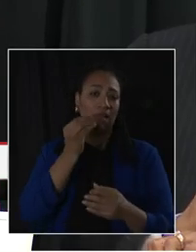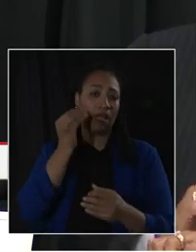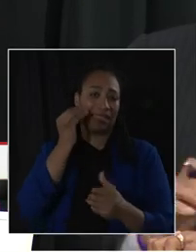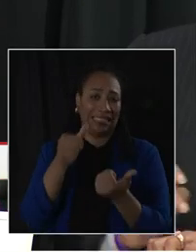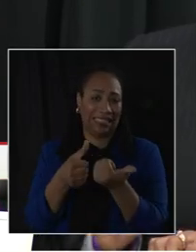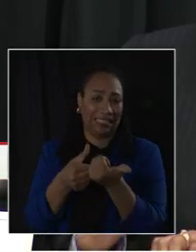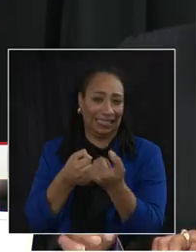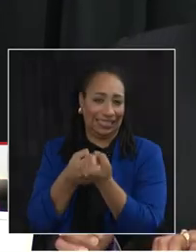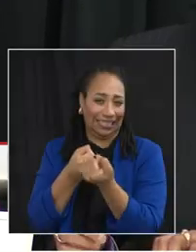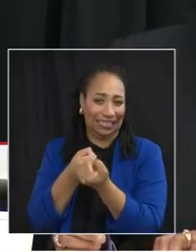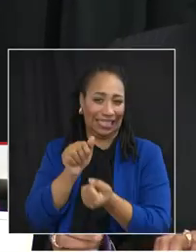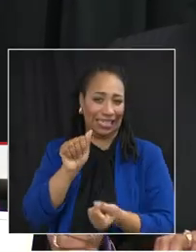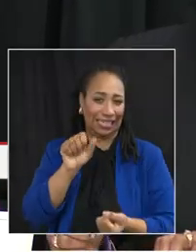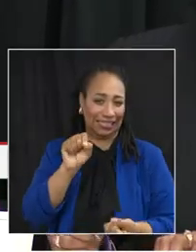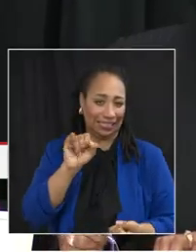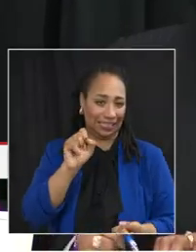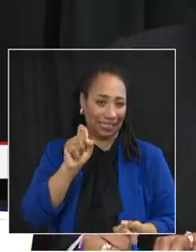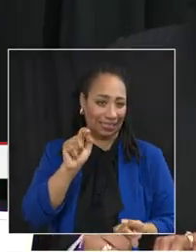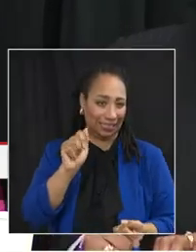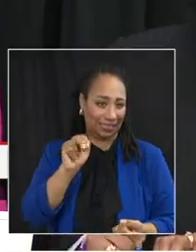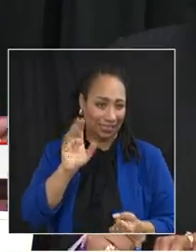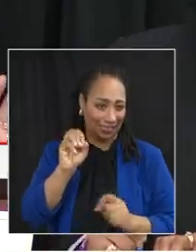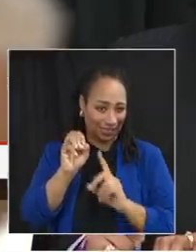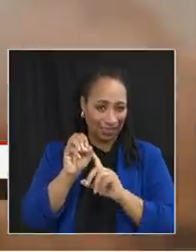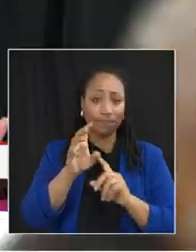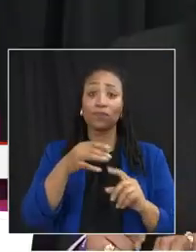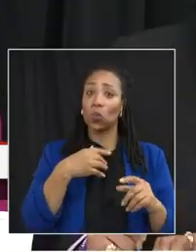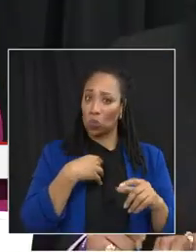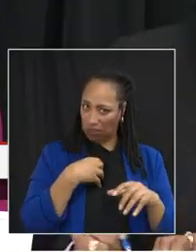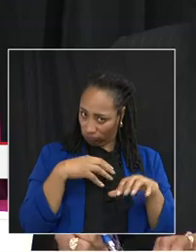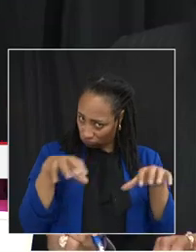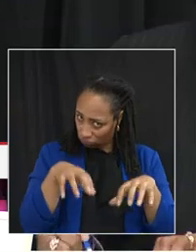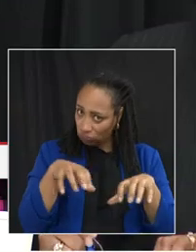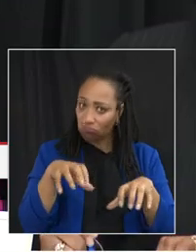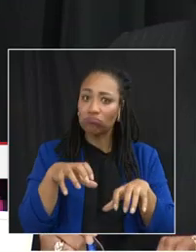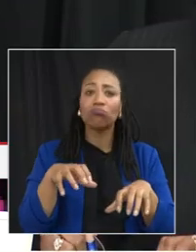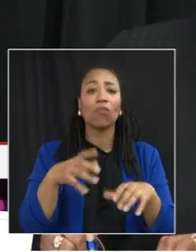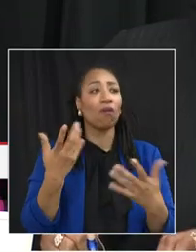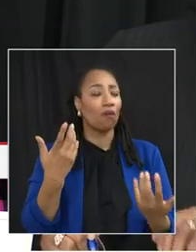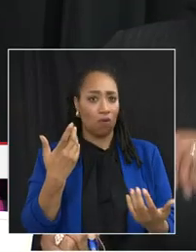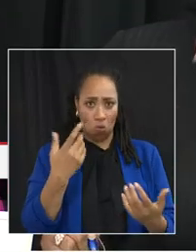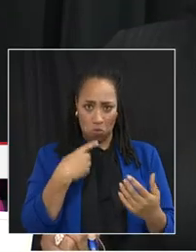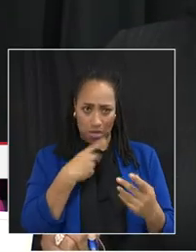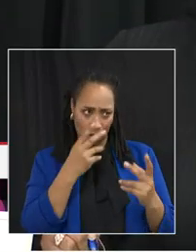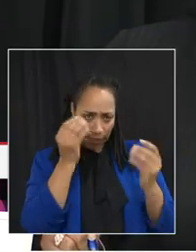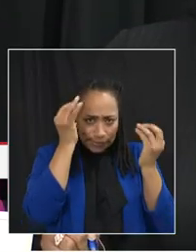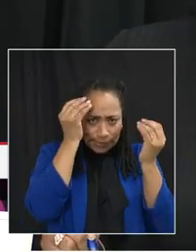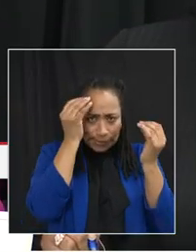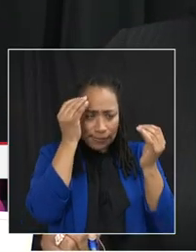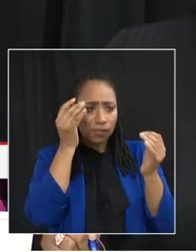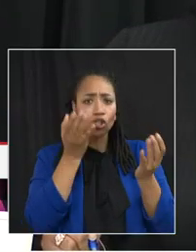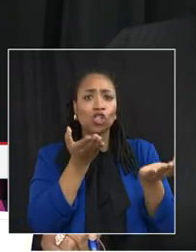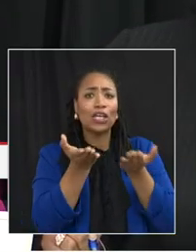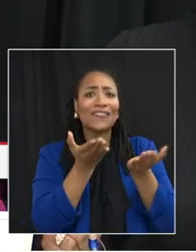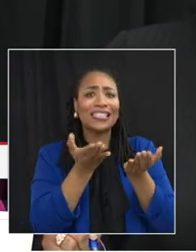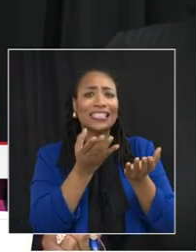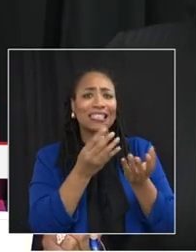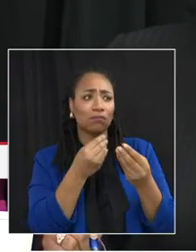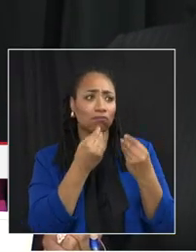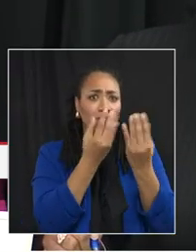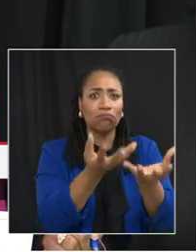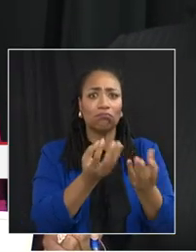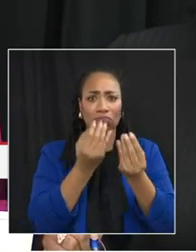there, that has a range of services throughout the kind of spectrum of support, so we're happy about